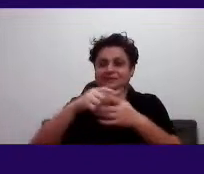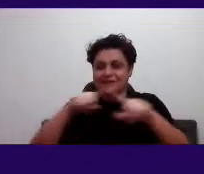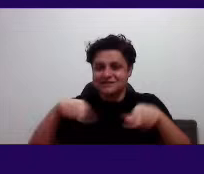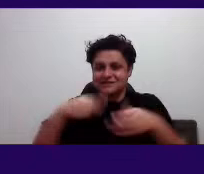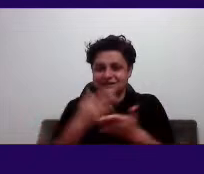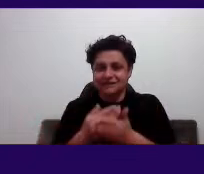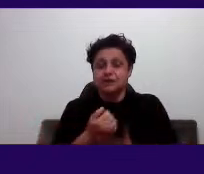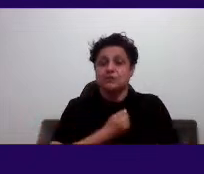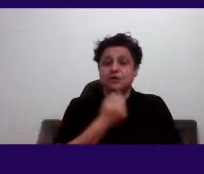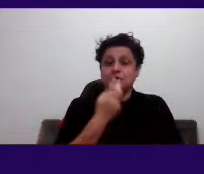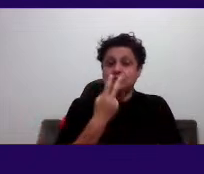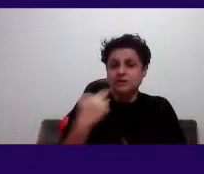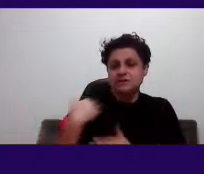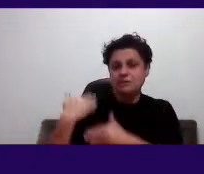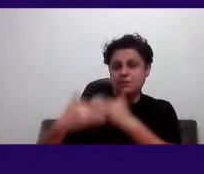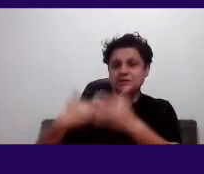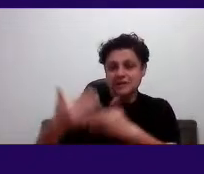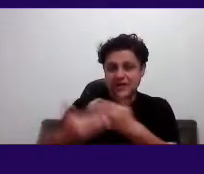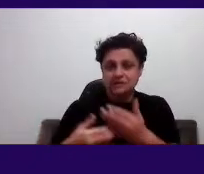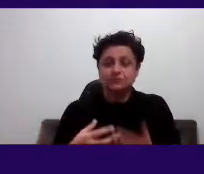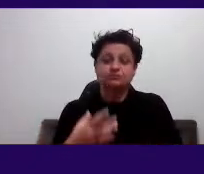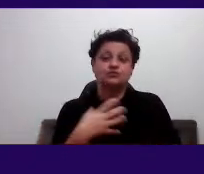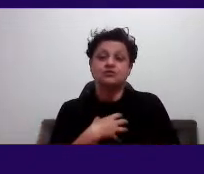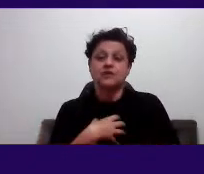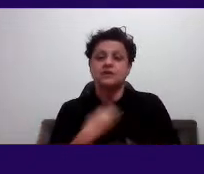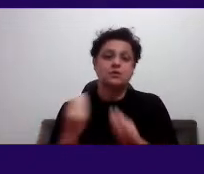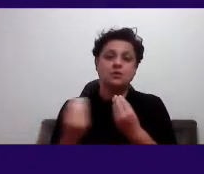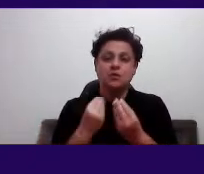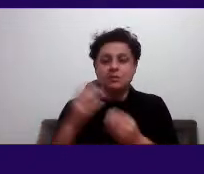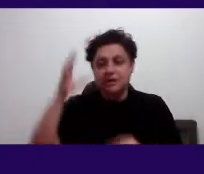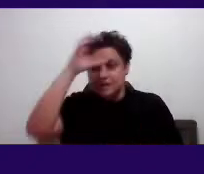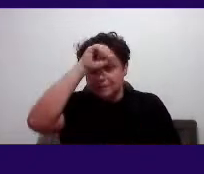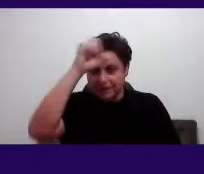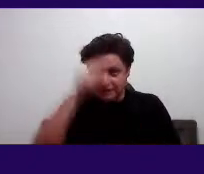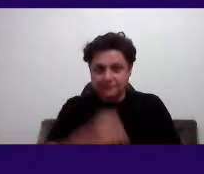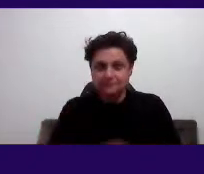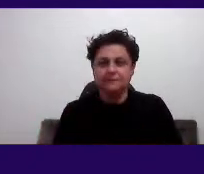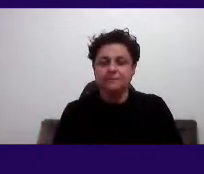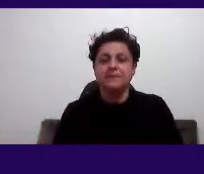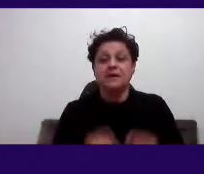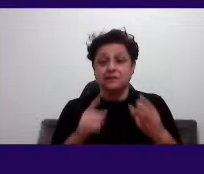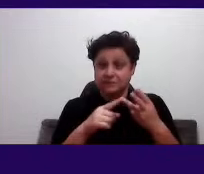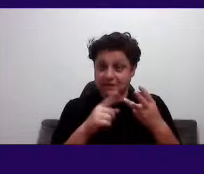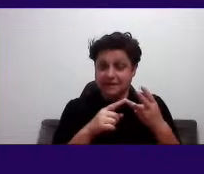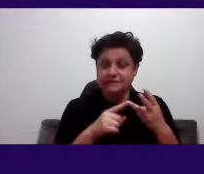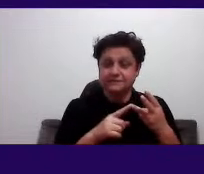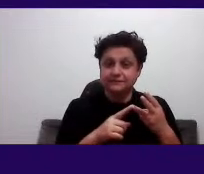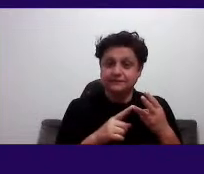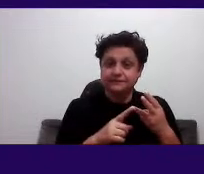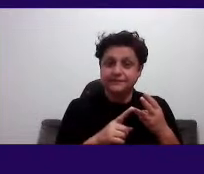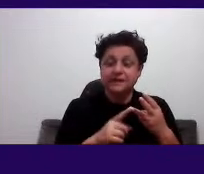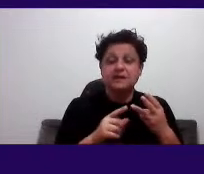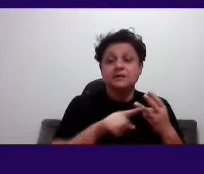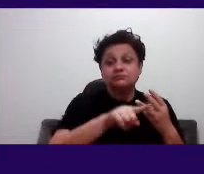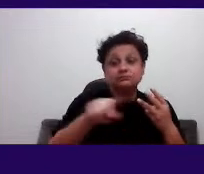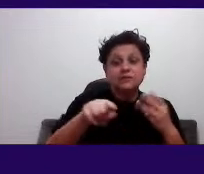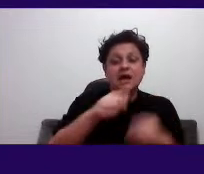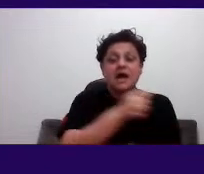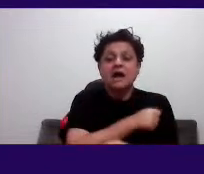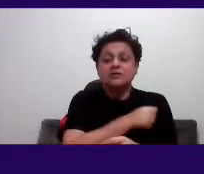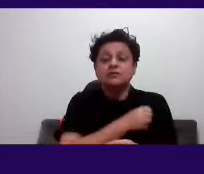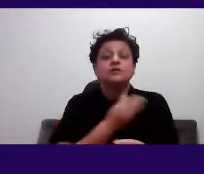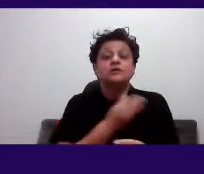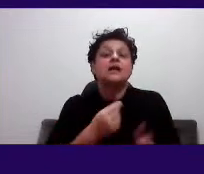learn, and then Principle 3, the product, how learners demonstrate their understanding of the knowledge or skills. So there are